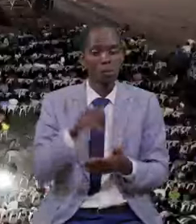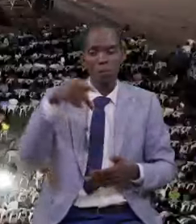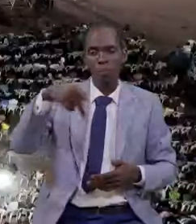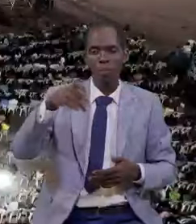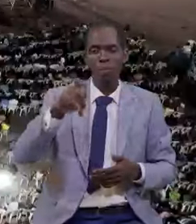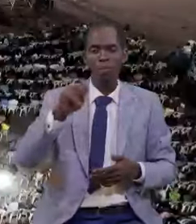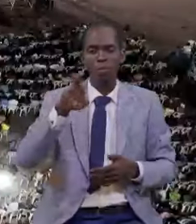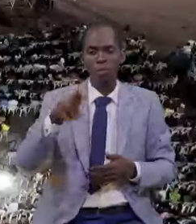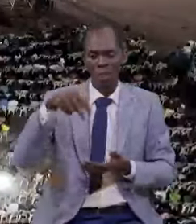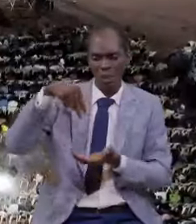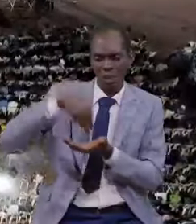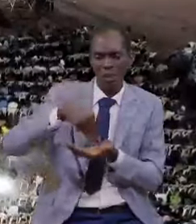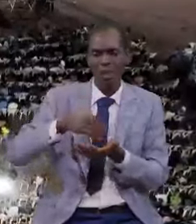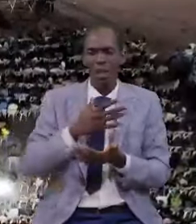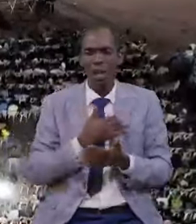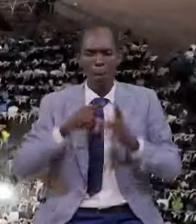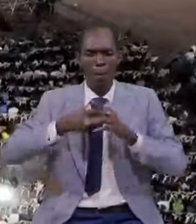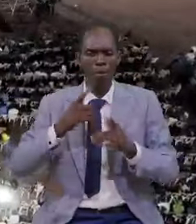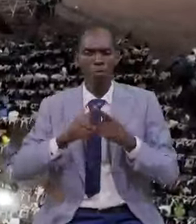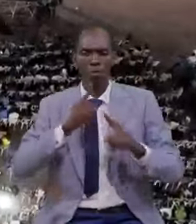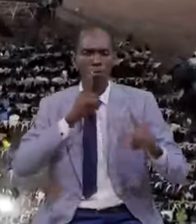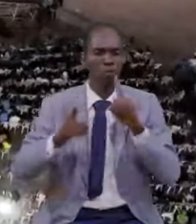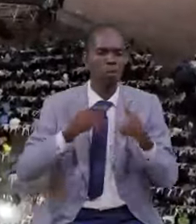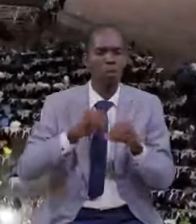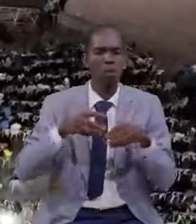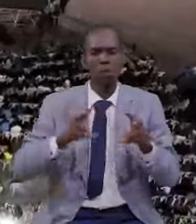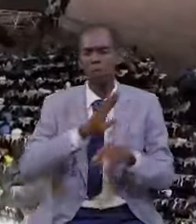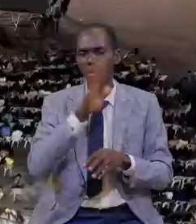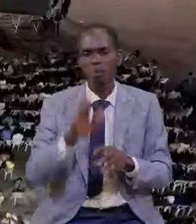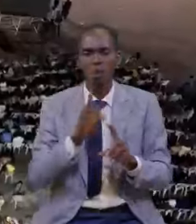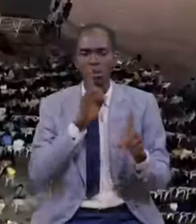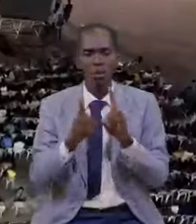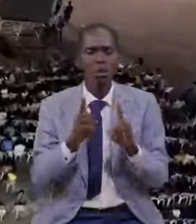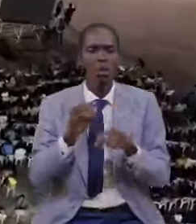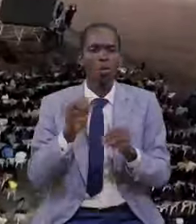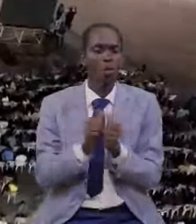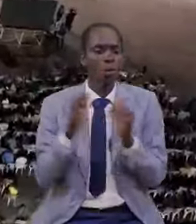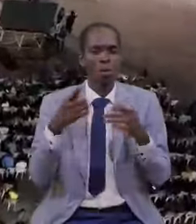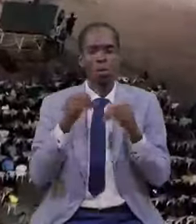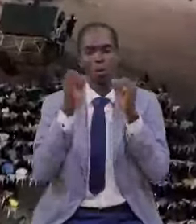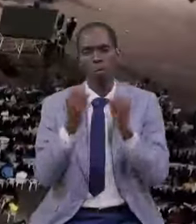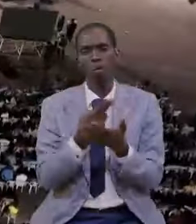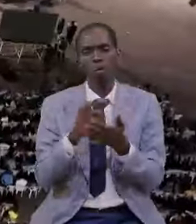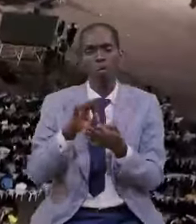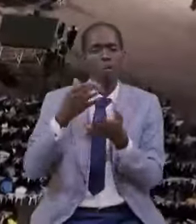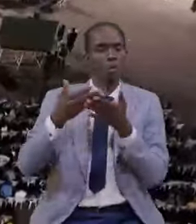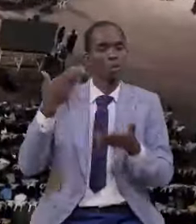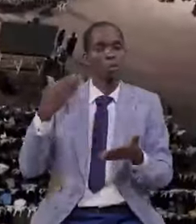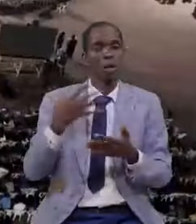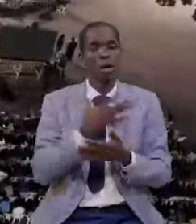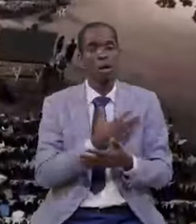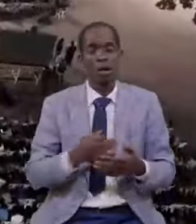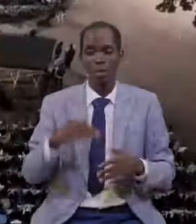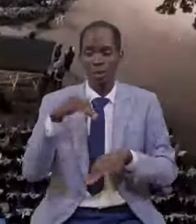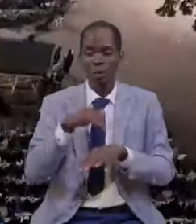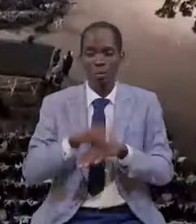have said in the power of the Spirit of God. And 3,000 became born again